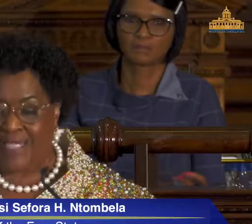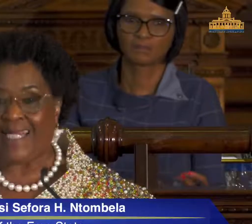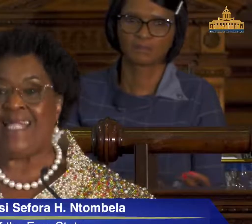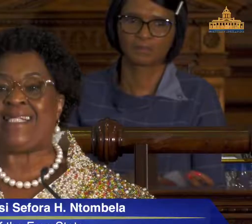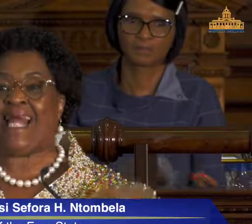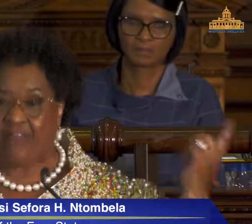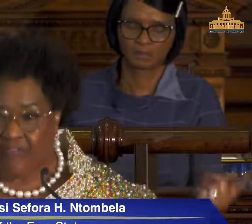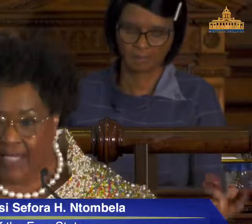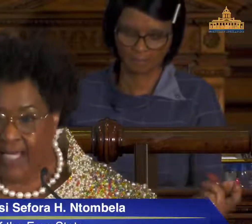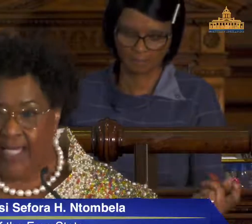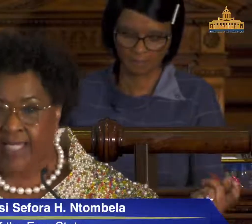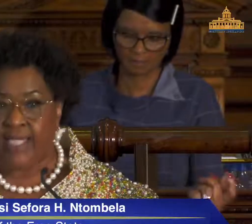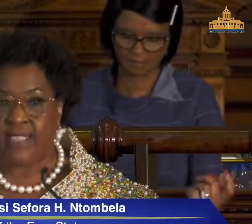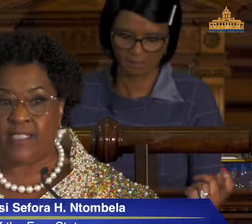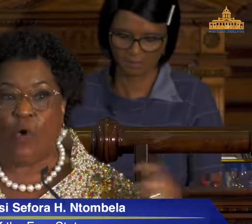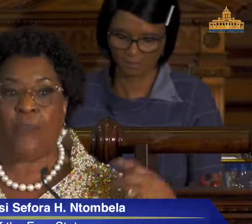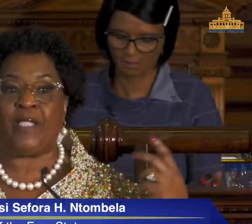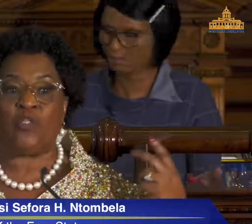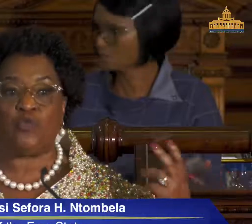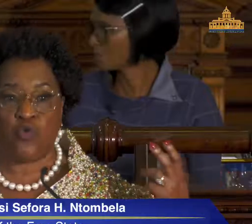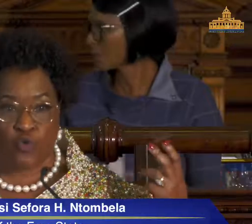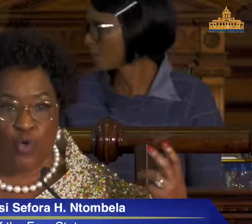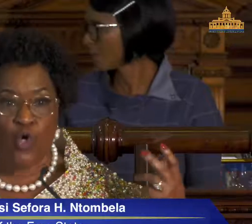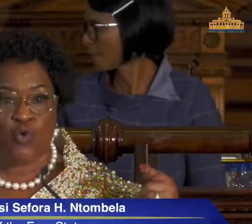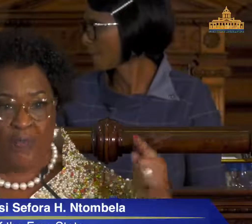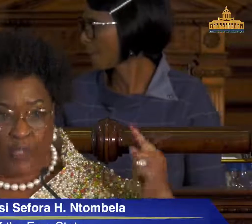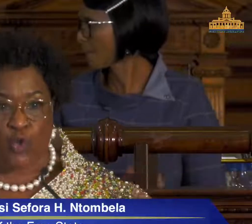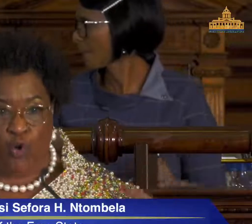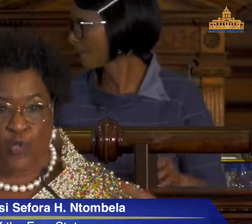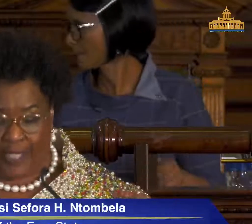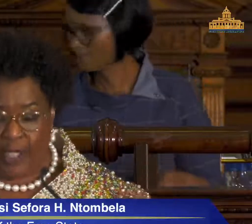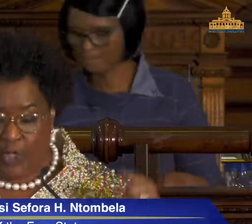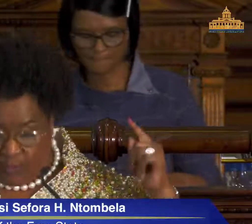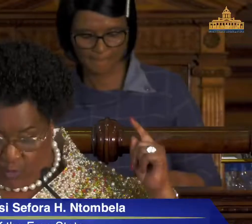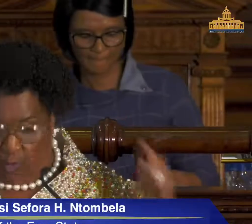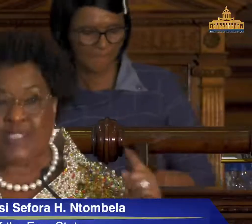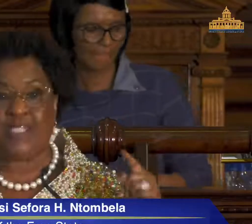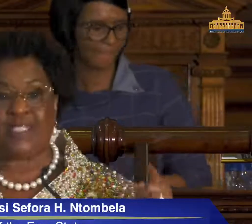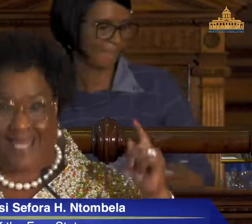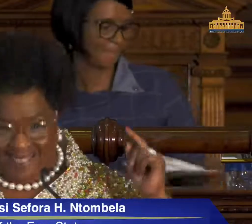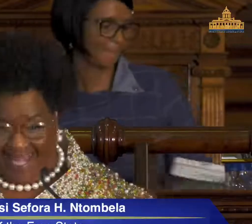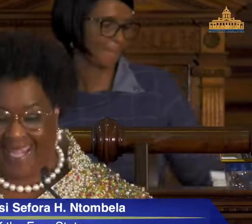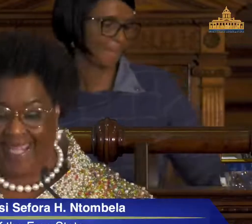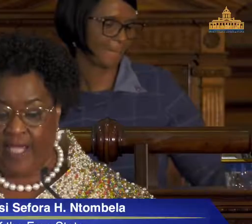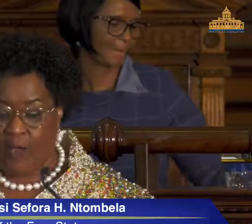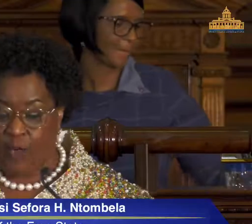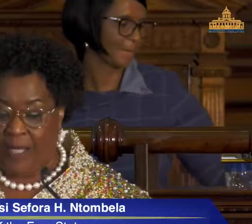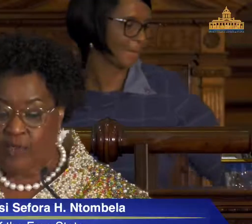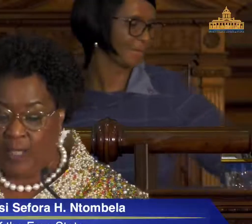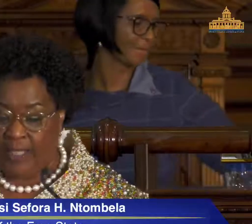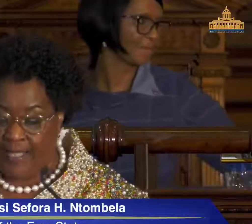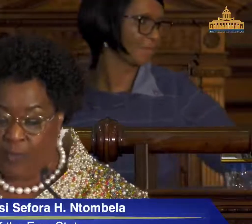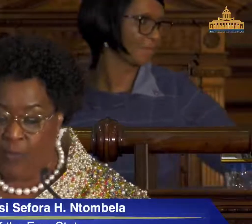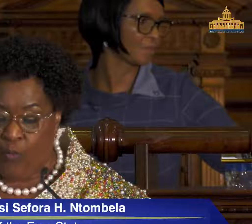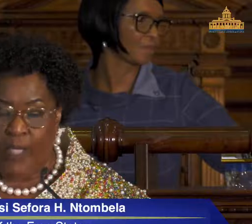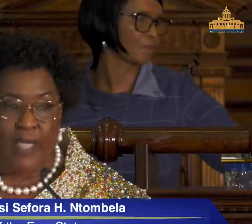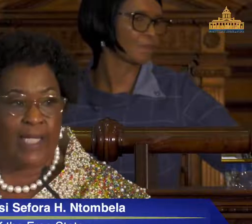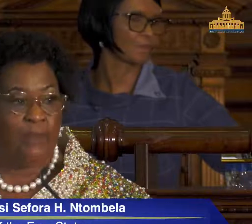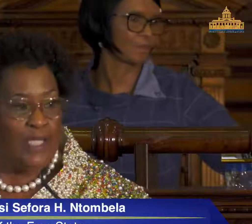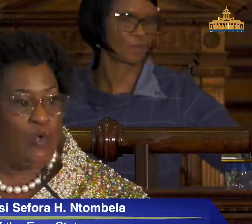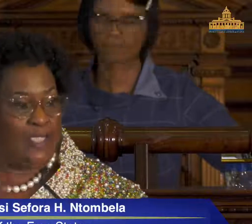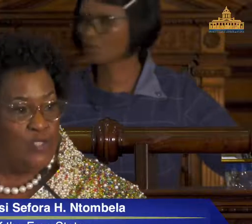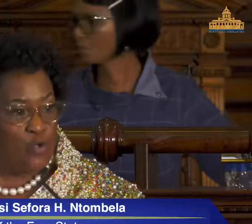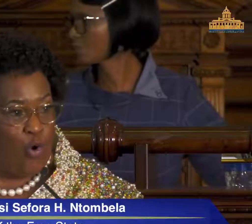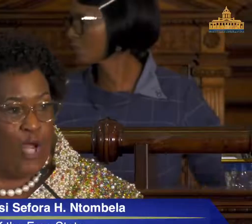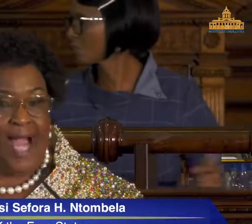make sure, because re tla itlela fela re iketsetse operation thuso to make sure hore those things are there. Hobane jwale ka nako nngwe